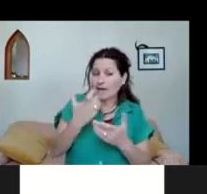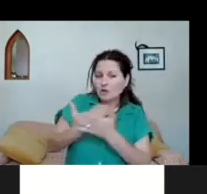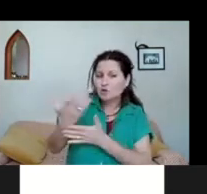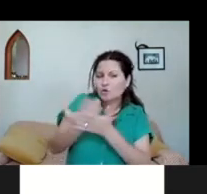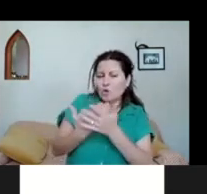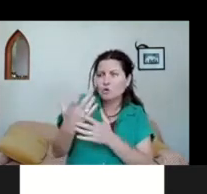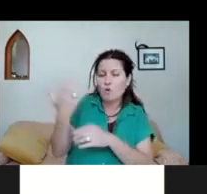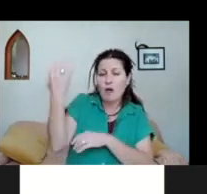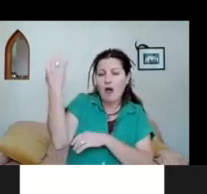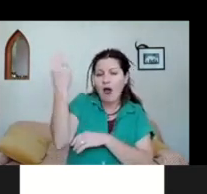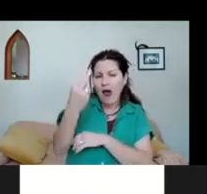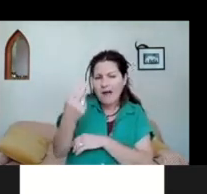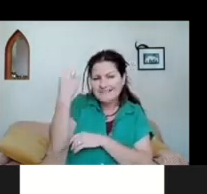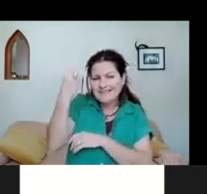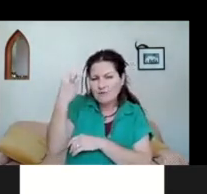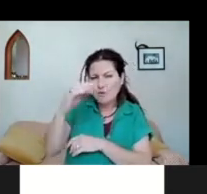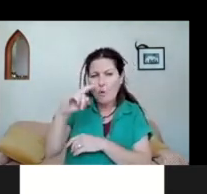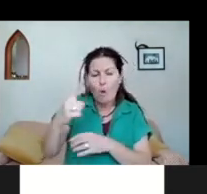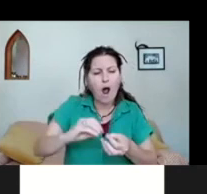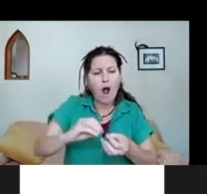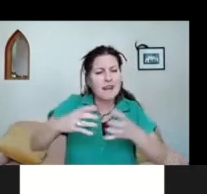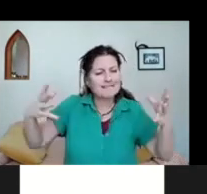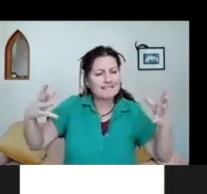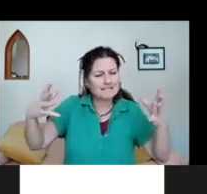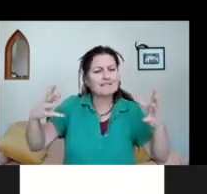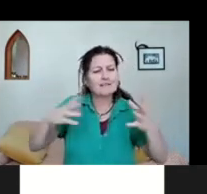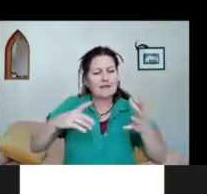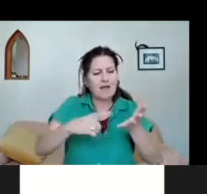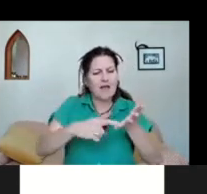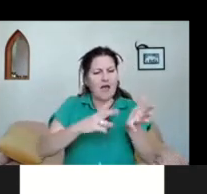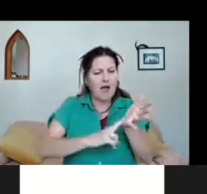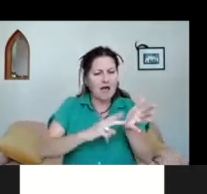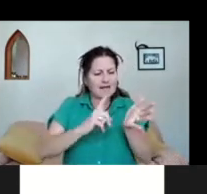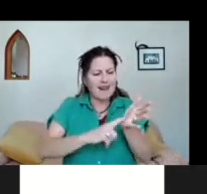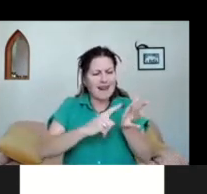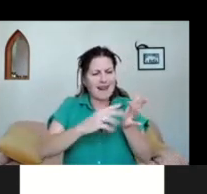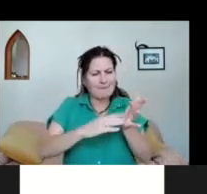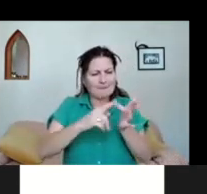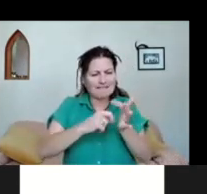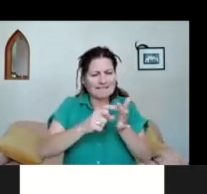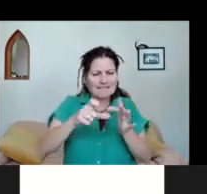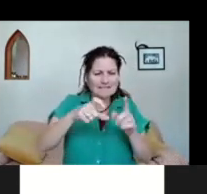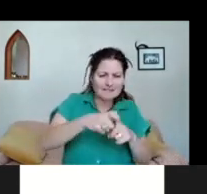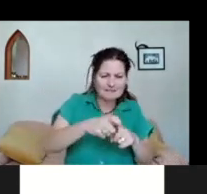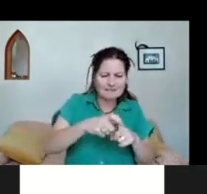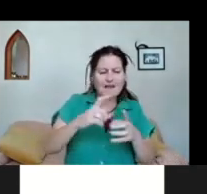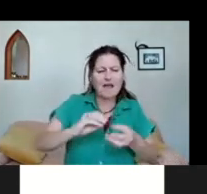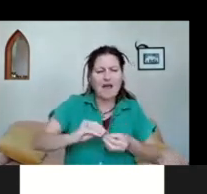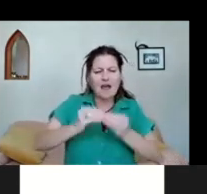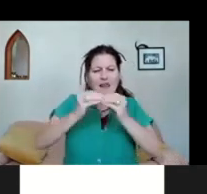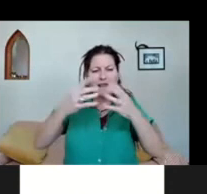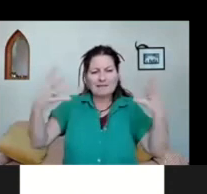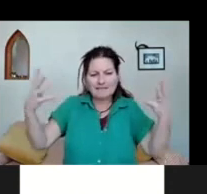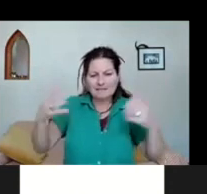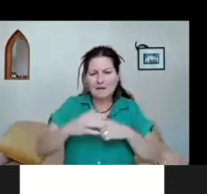are other agencies as well that are working. So it cannot be something that's exclusive to this group, this need. But what you have identified is potentially